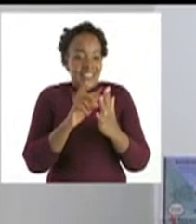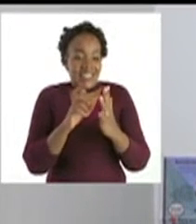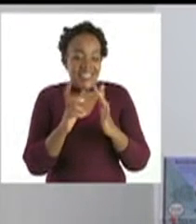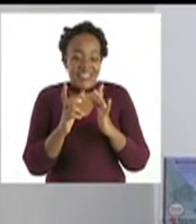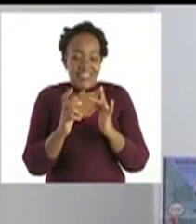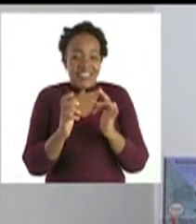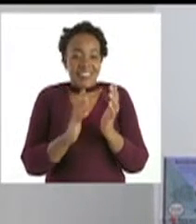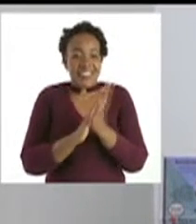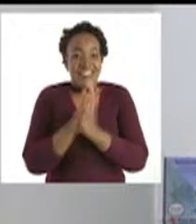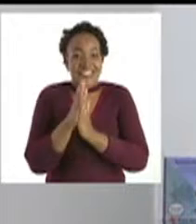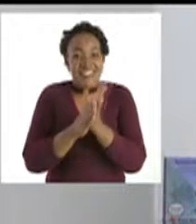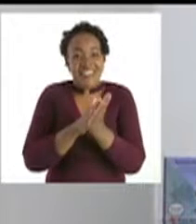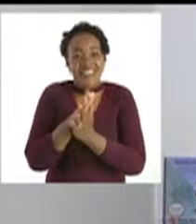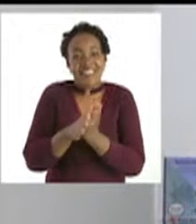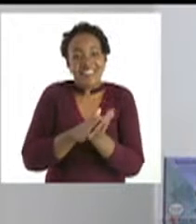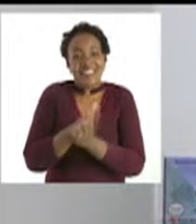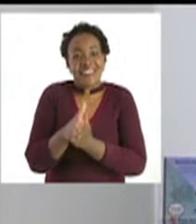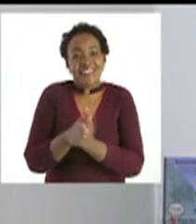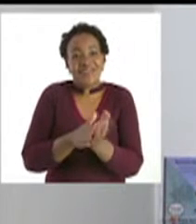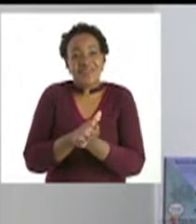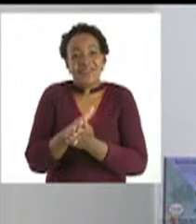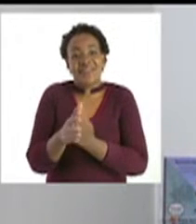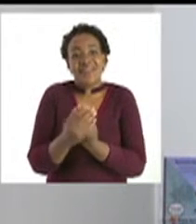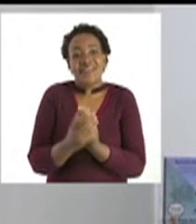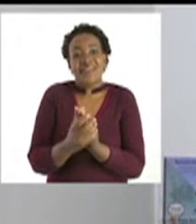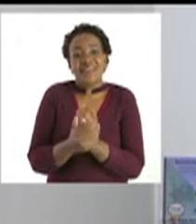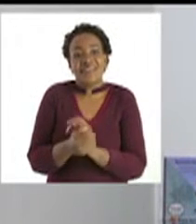Let's rub. Good.